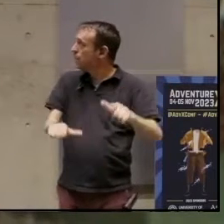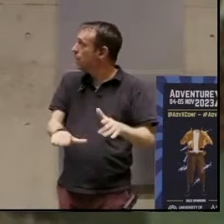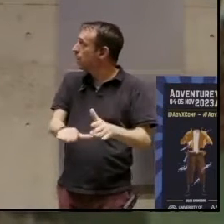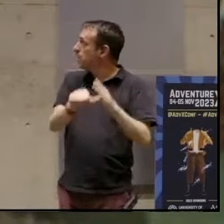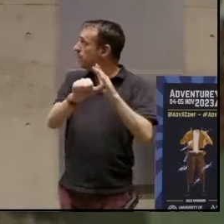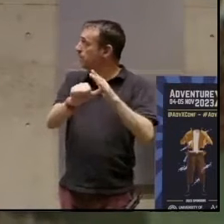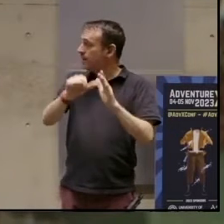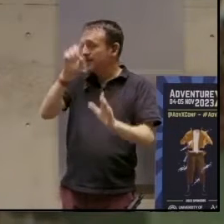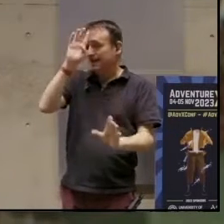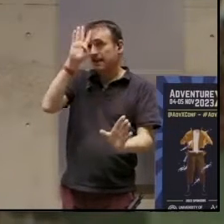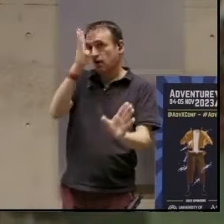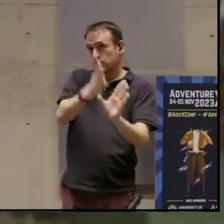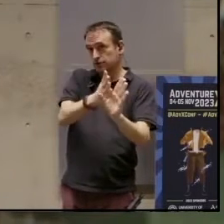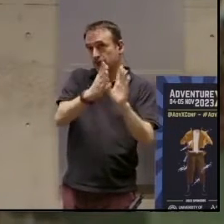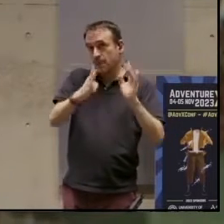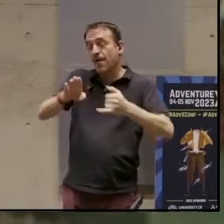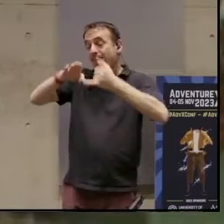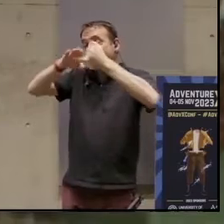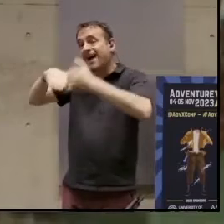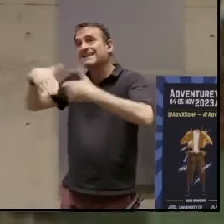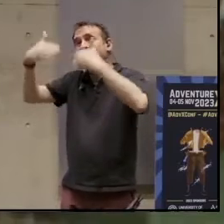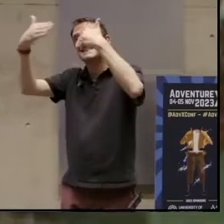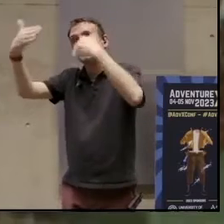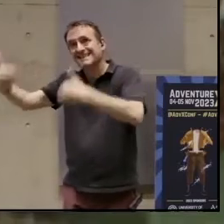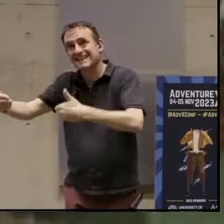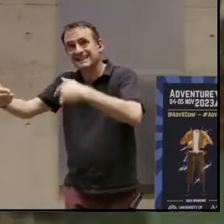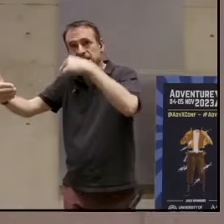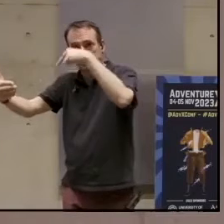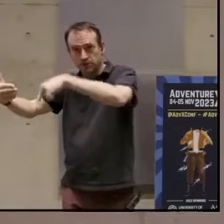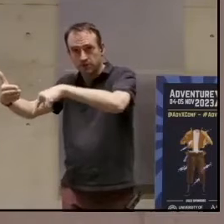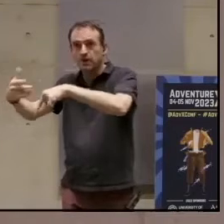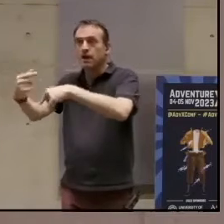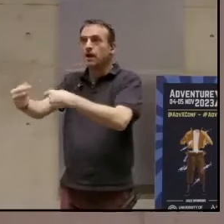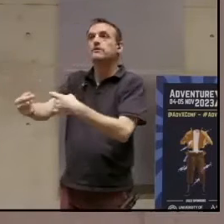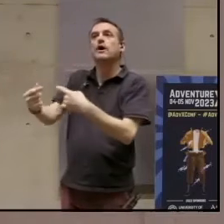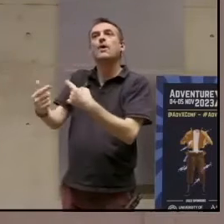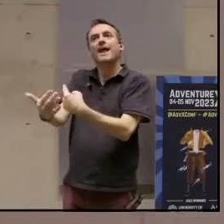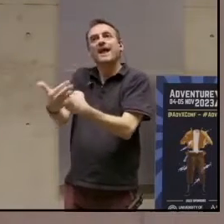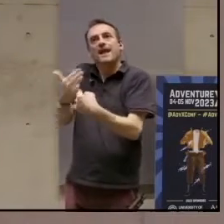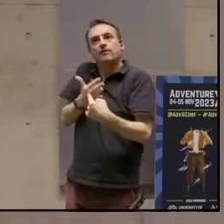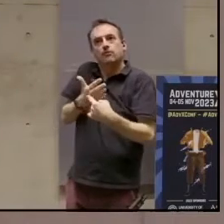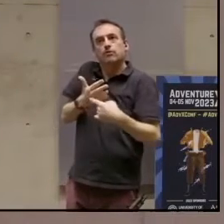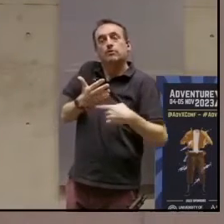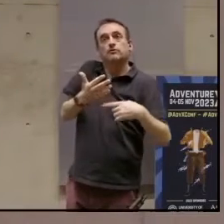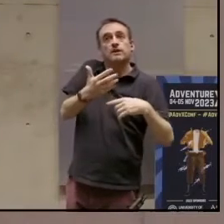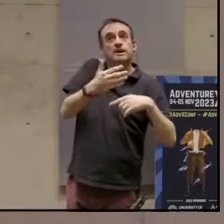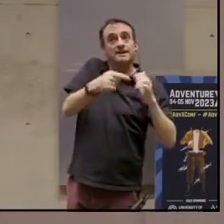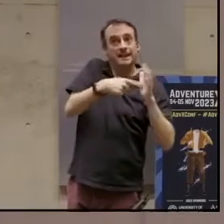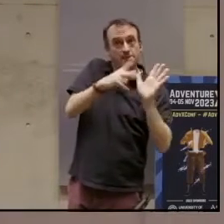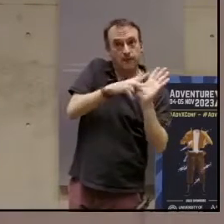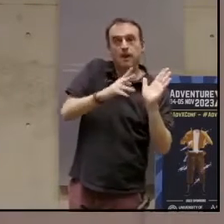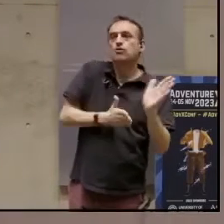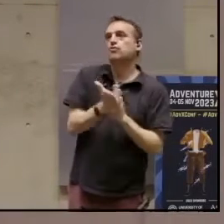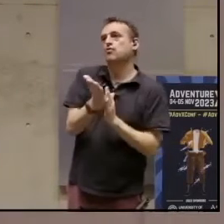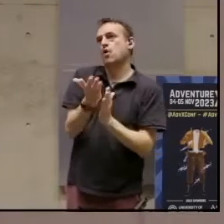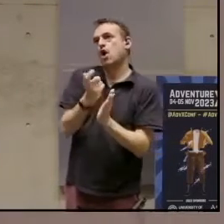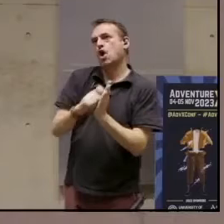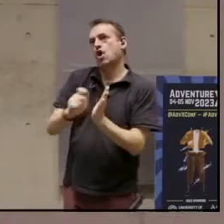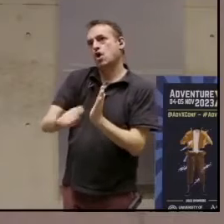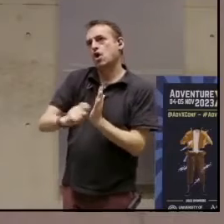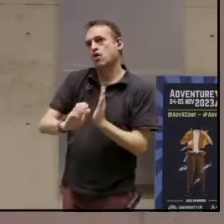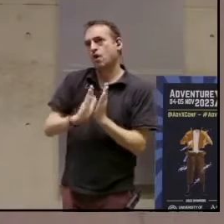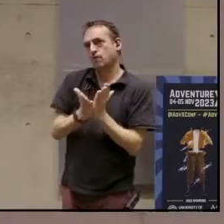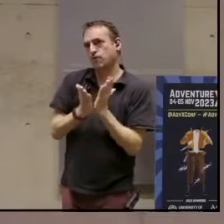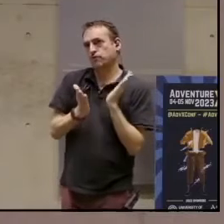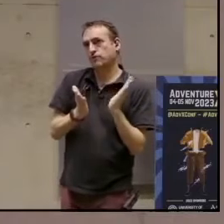Before the last season, they were influenced by a group of novels. Those novels did not have a singular main character. It was interested